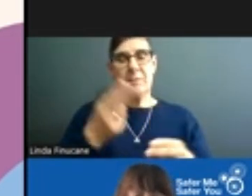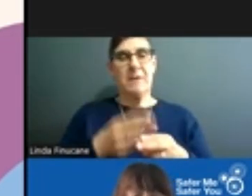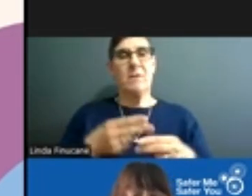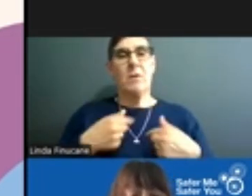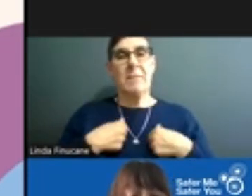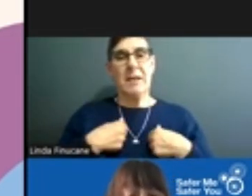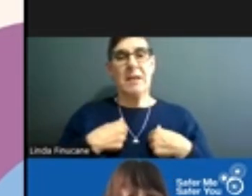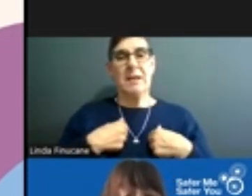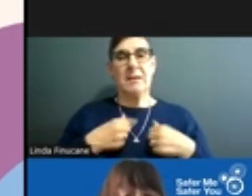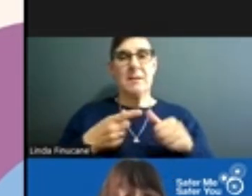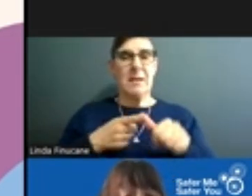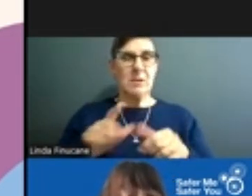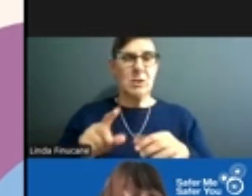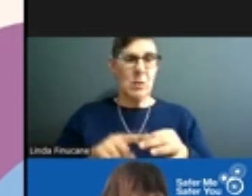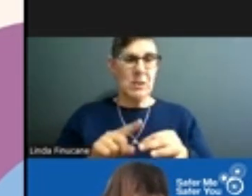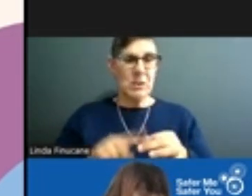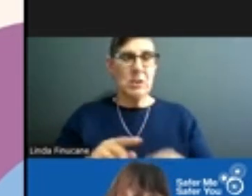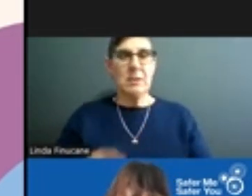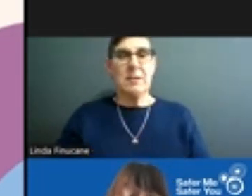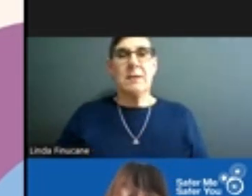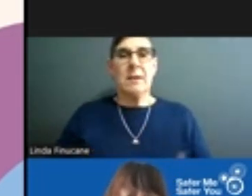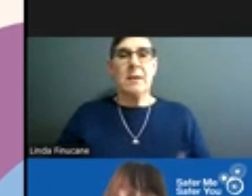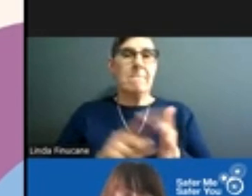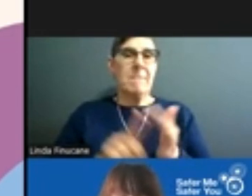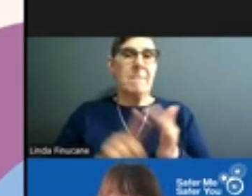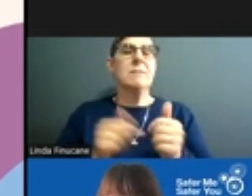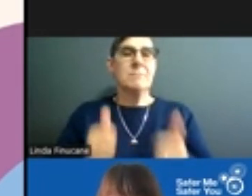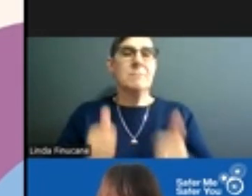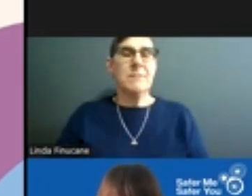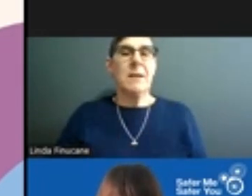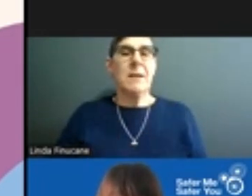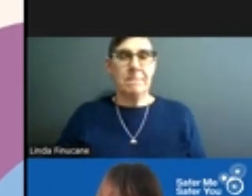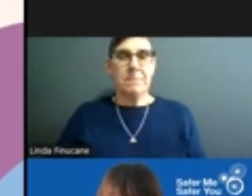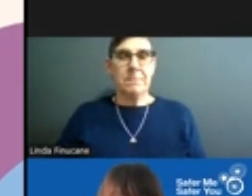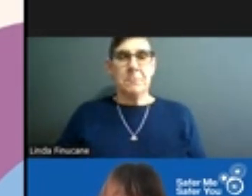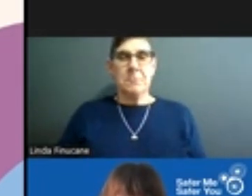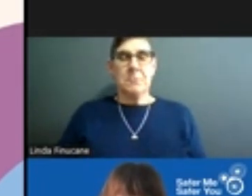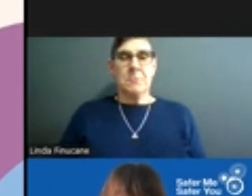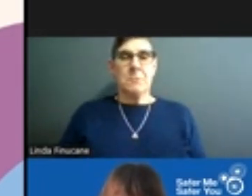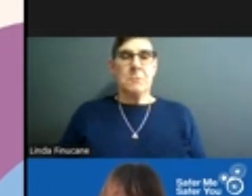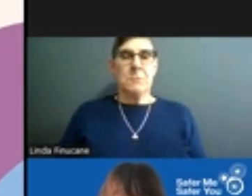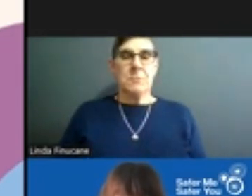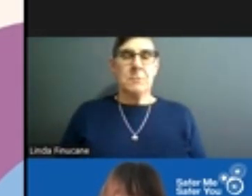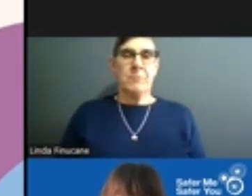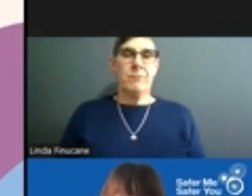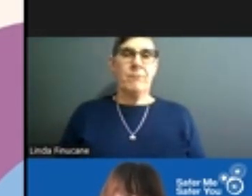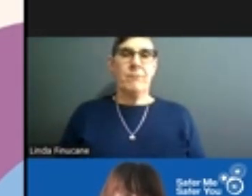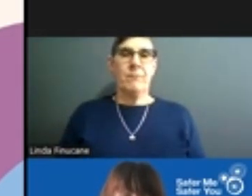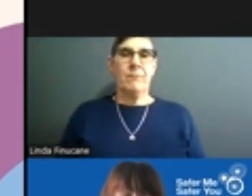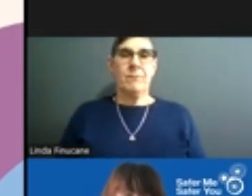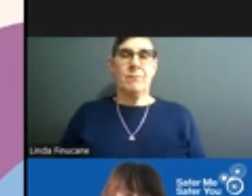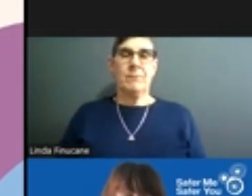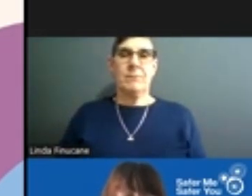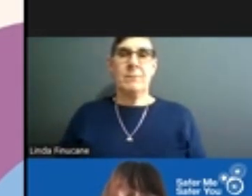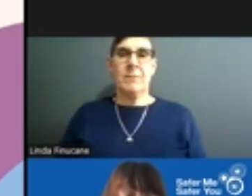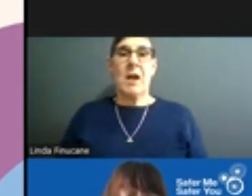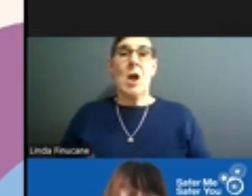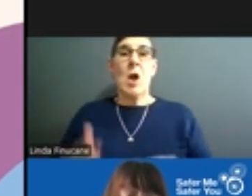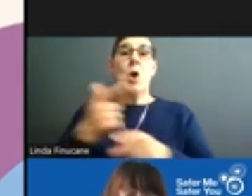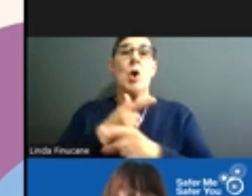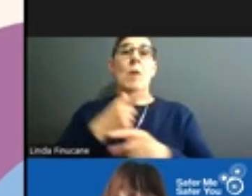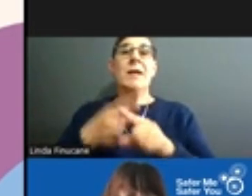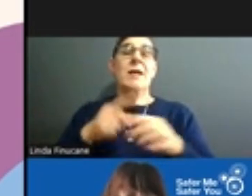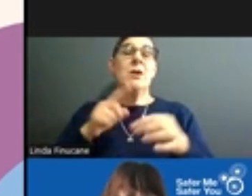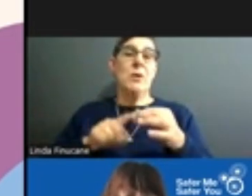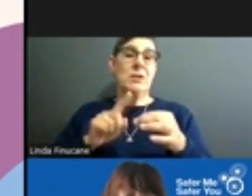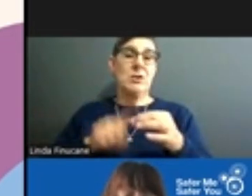Does that answer your question, Mel? Absolutely, absolutely. And I do have a question and I've got a comment. So I'm just